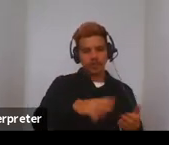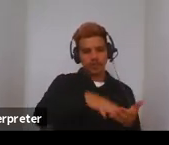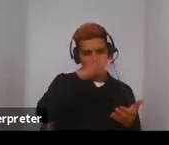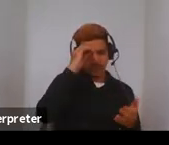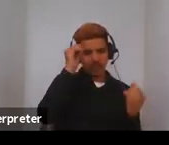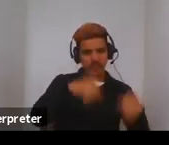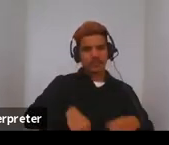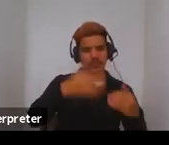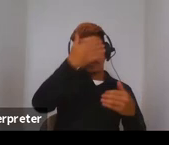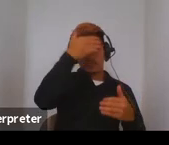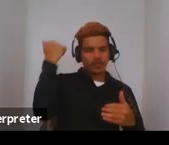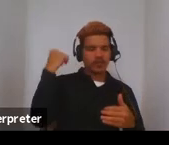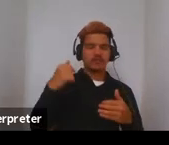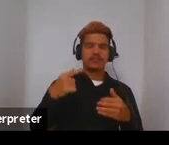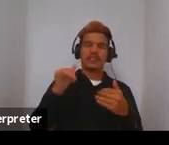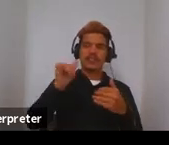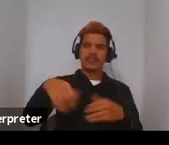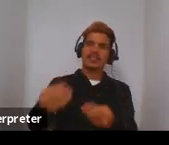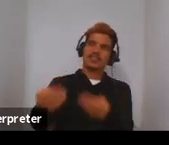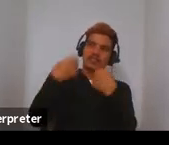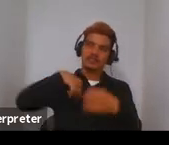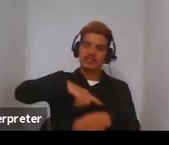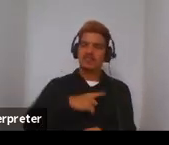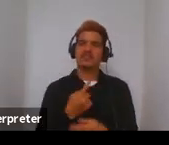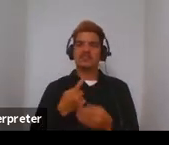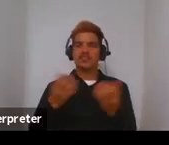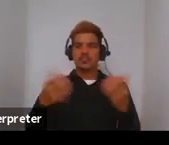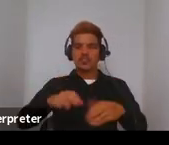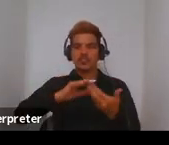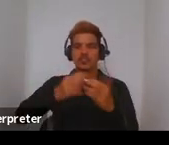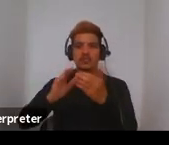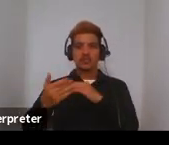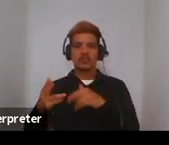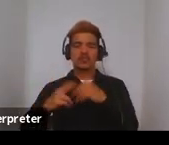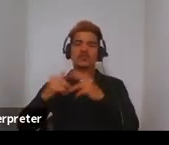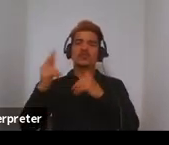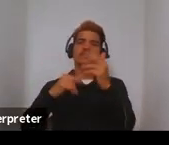that gives us the chance to really create the communities we want to be in.